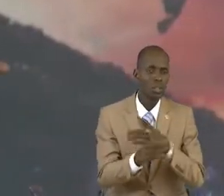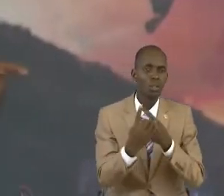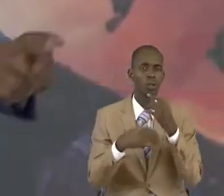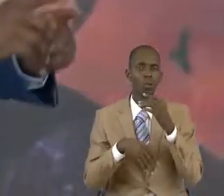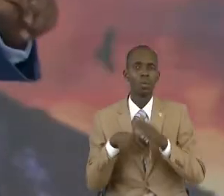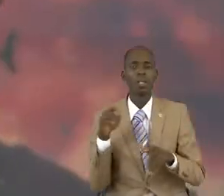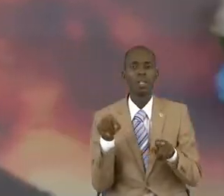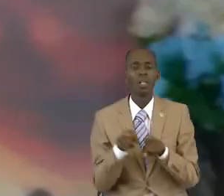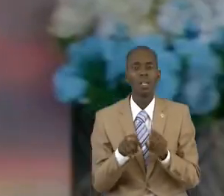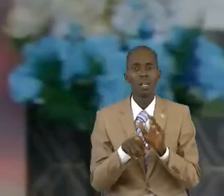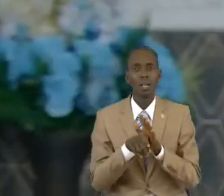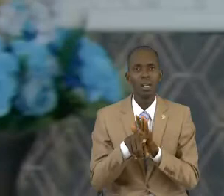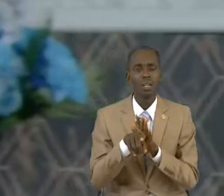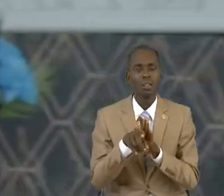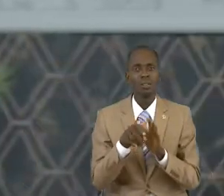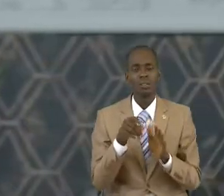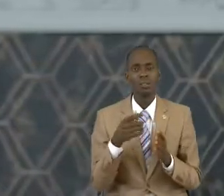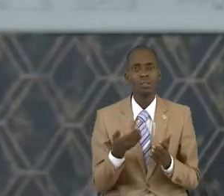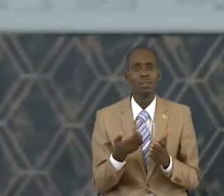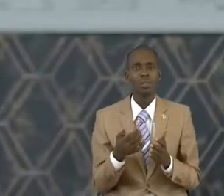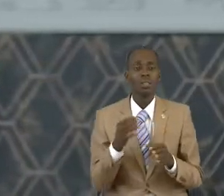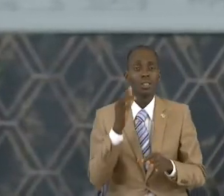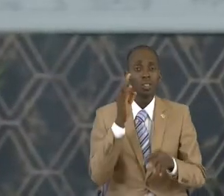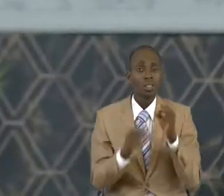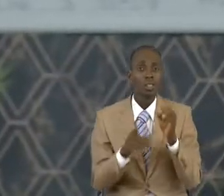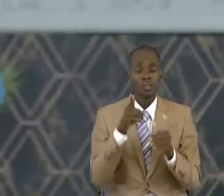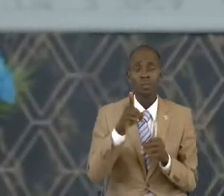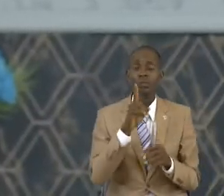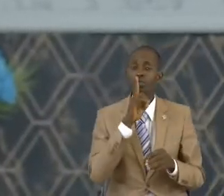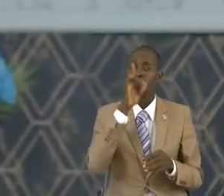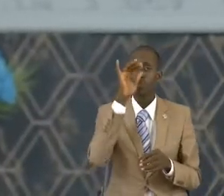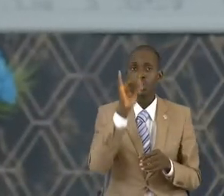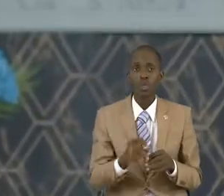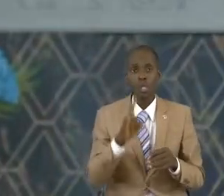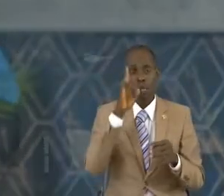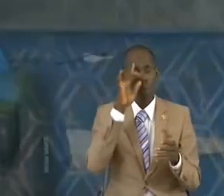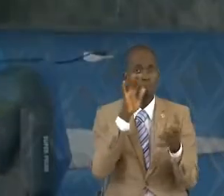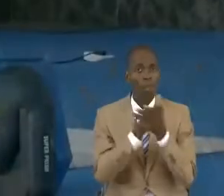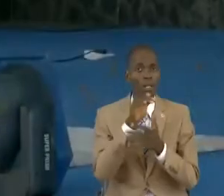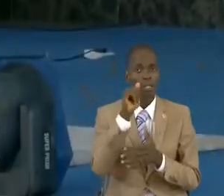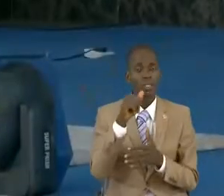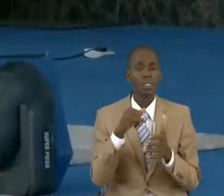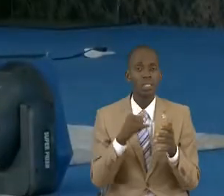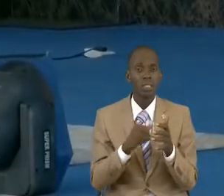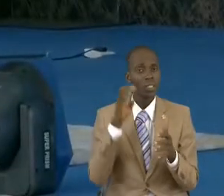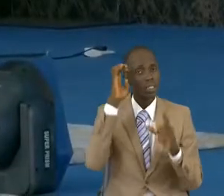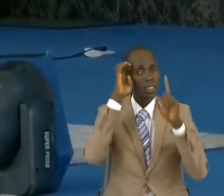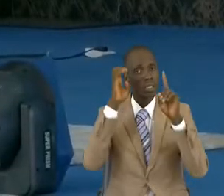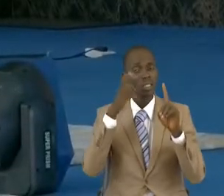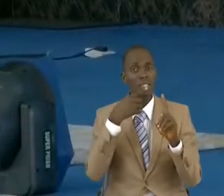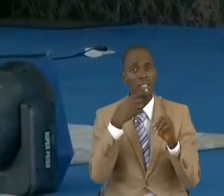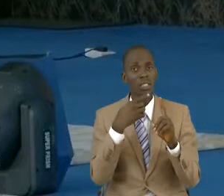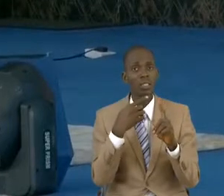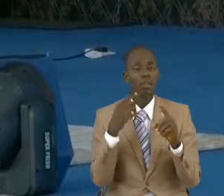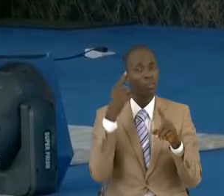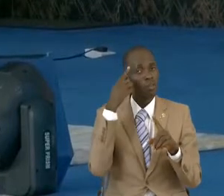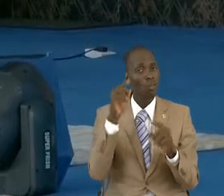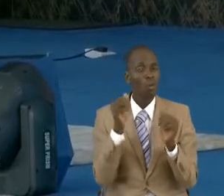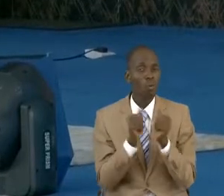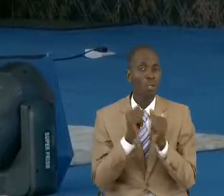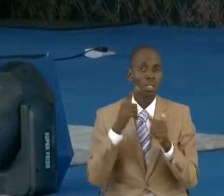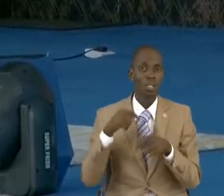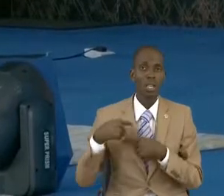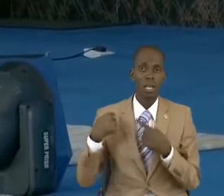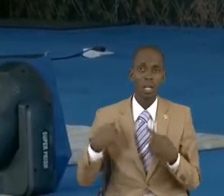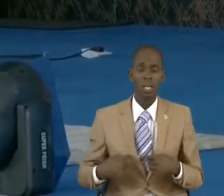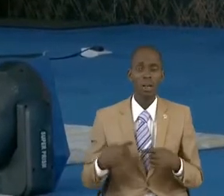like a worm, if you truly believe, it says, for with the heart man